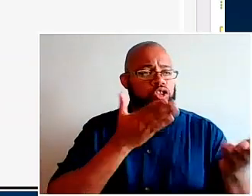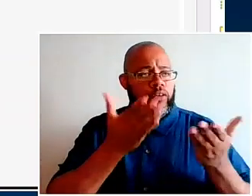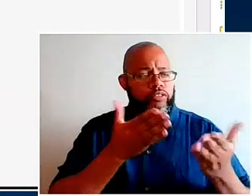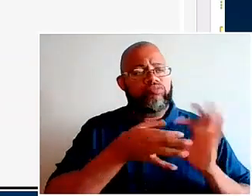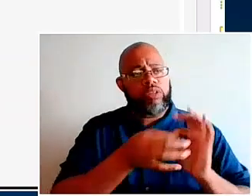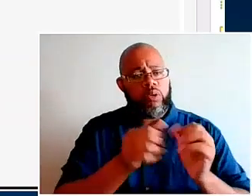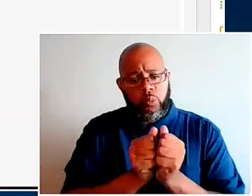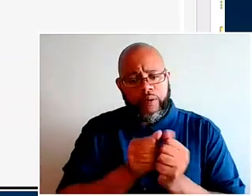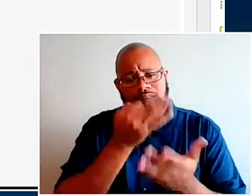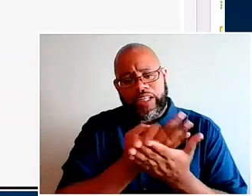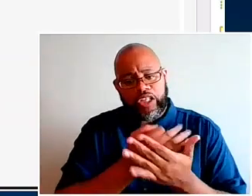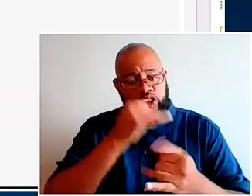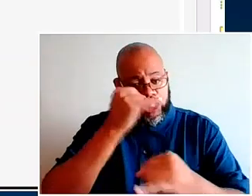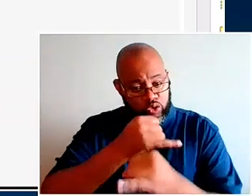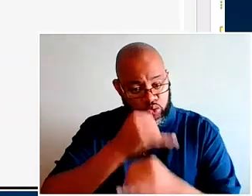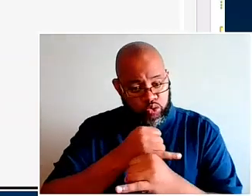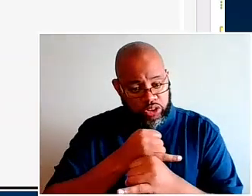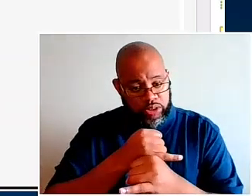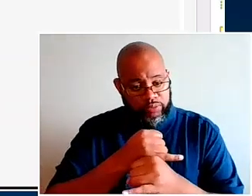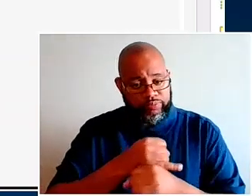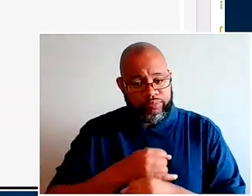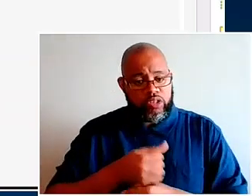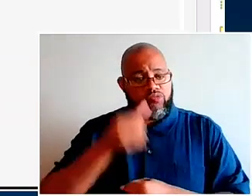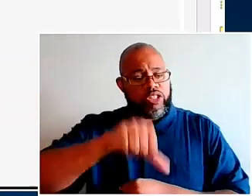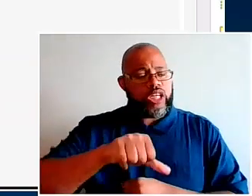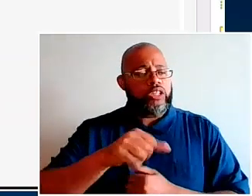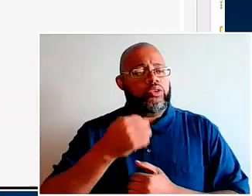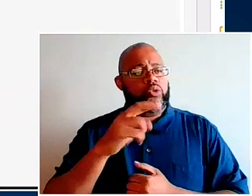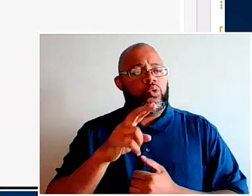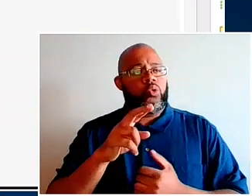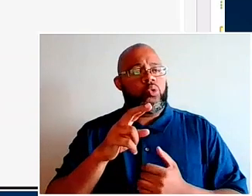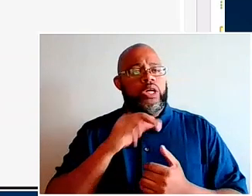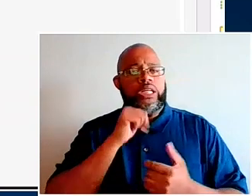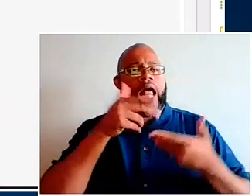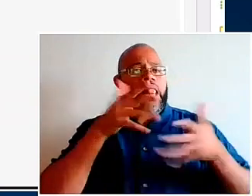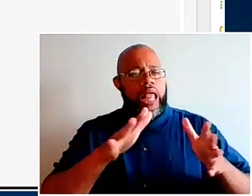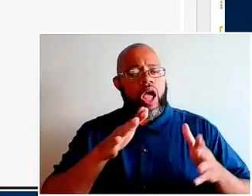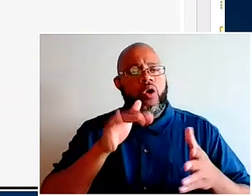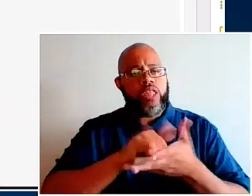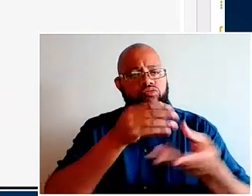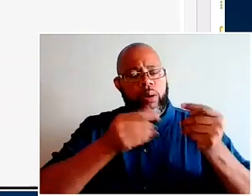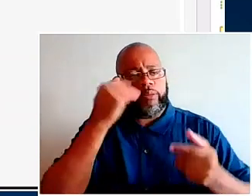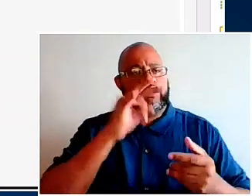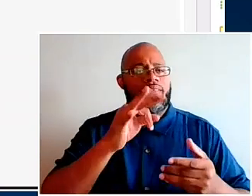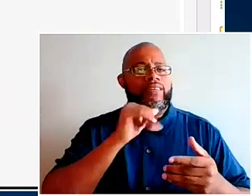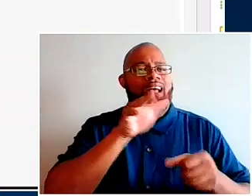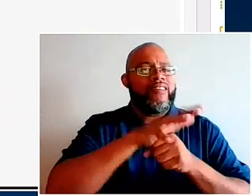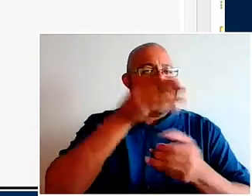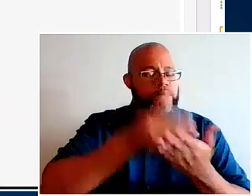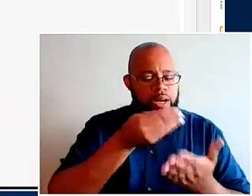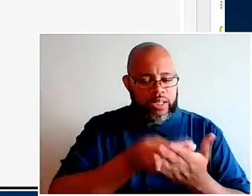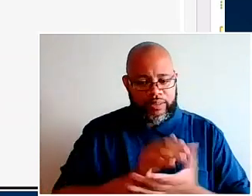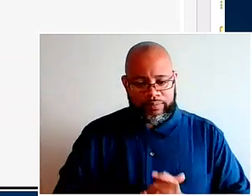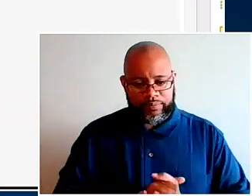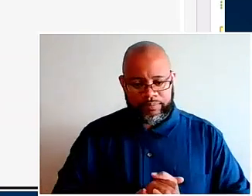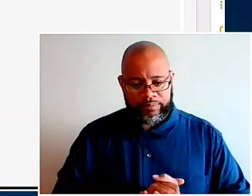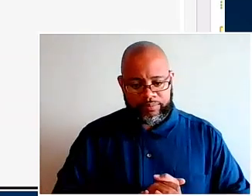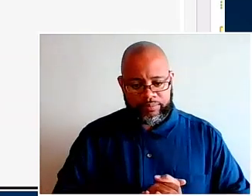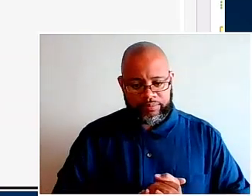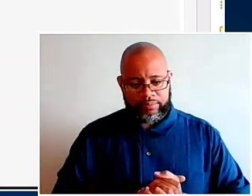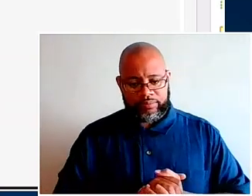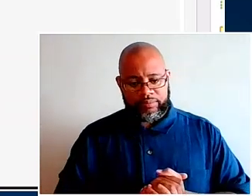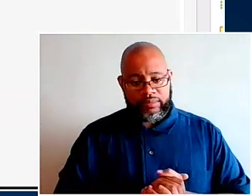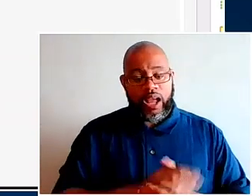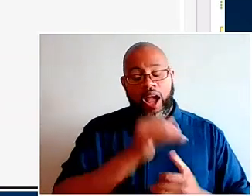financial institution rejects or denies such a transaction due to insufficient funds in the financial account. And finally,